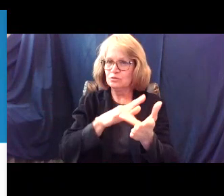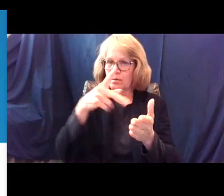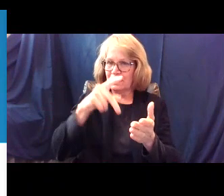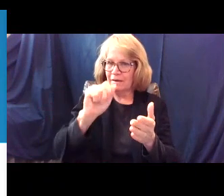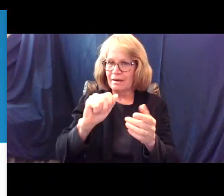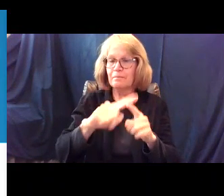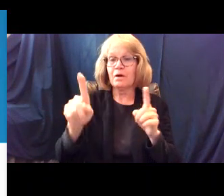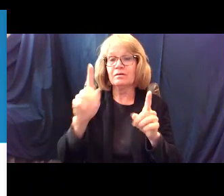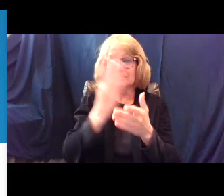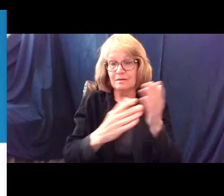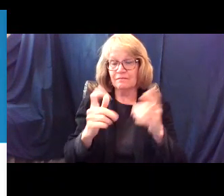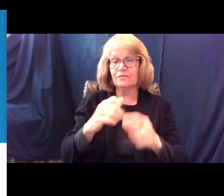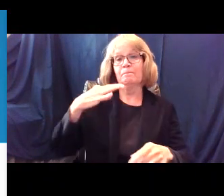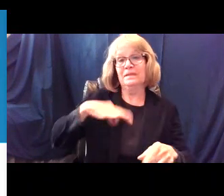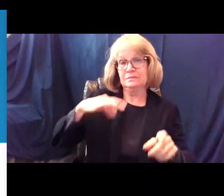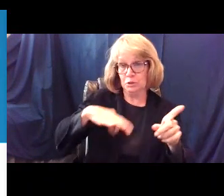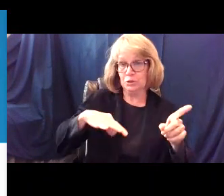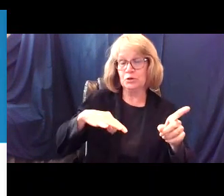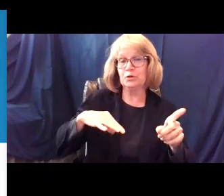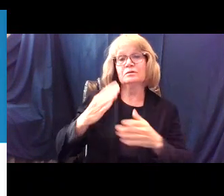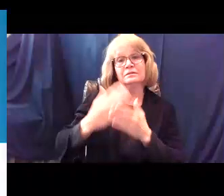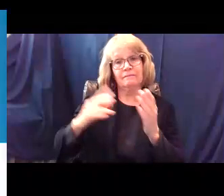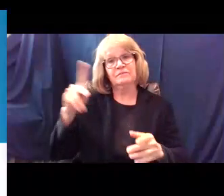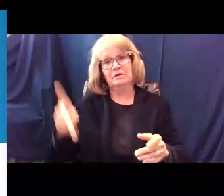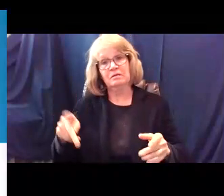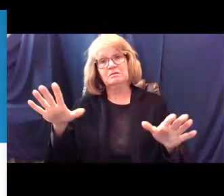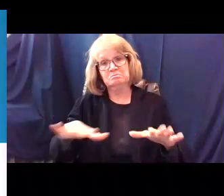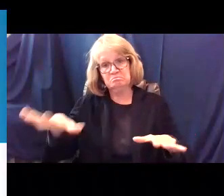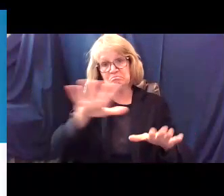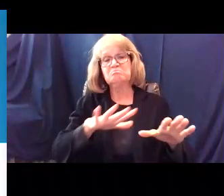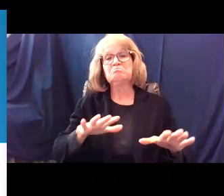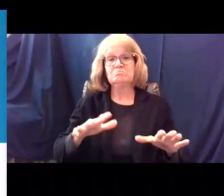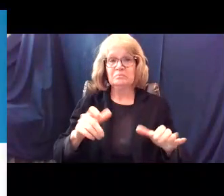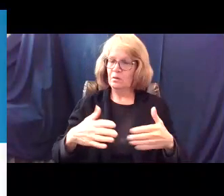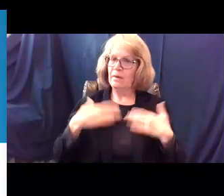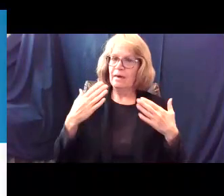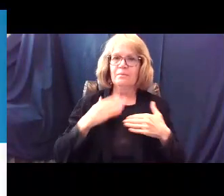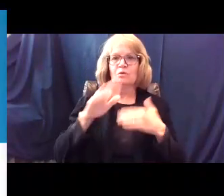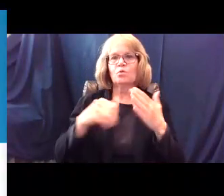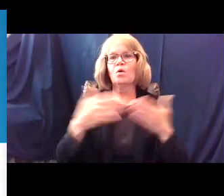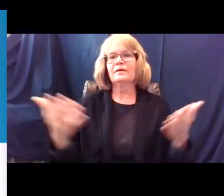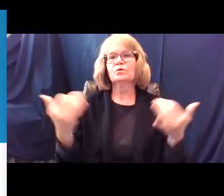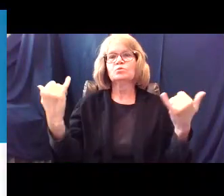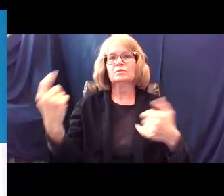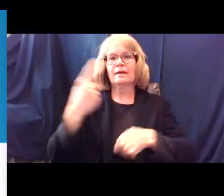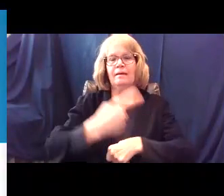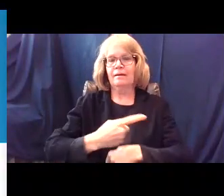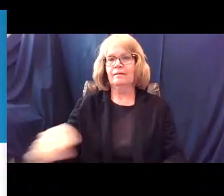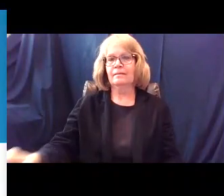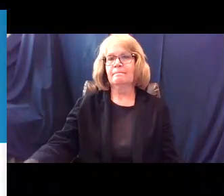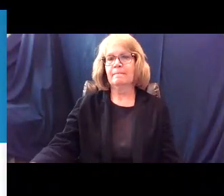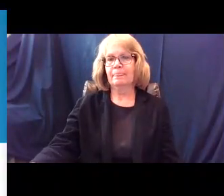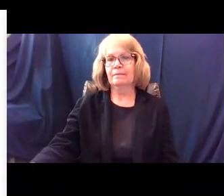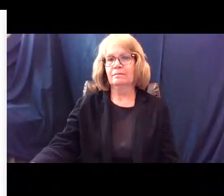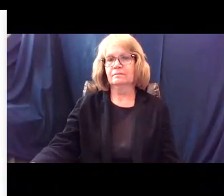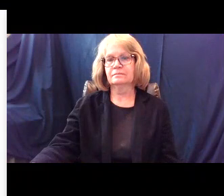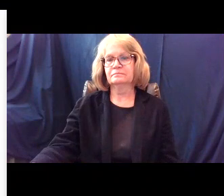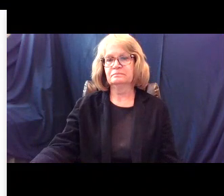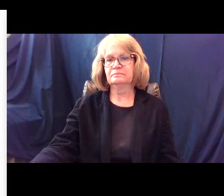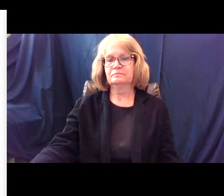in Pittsburgh and Philly as well. We are so glad that you're all with us today. And with that, I'd like to